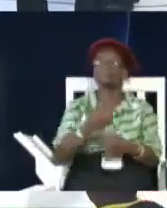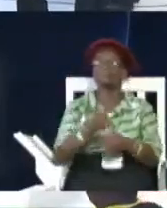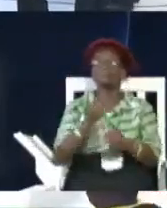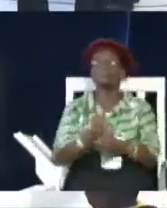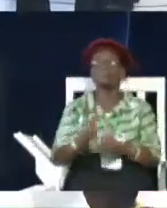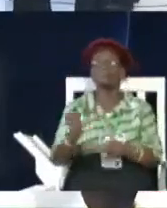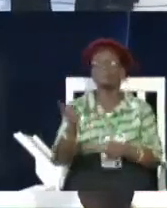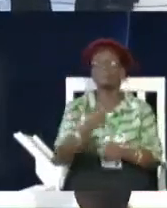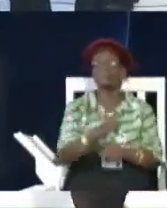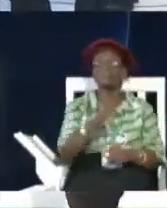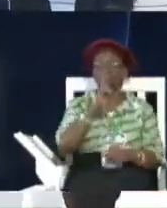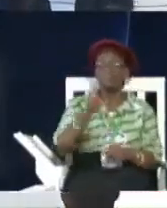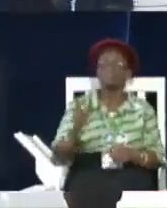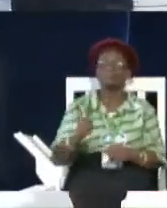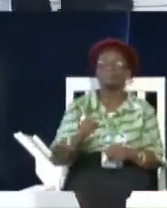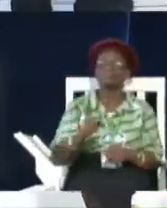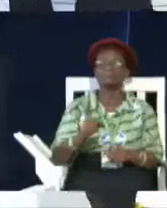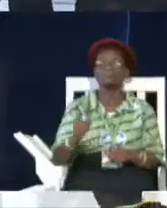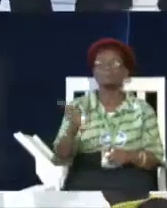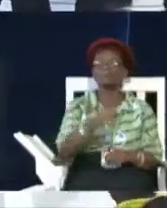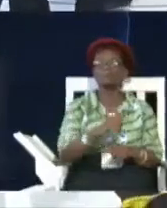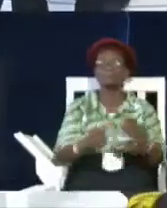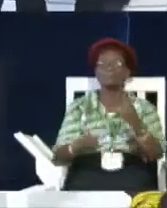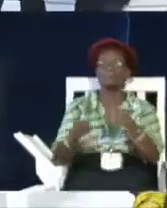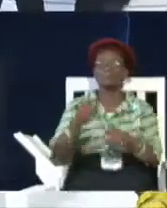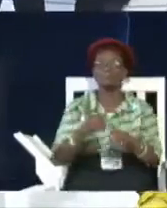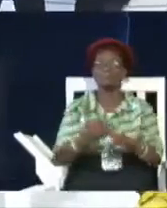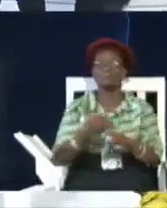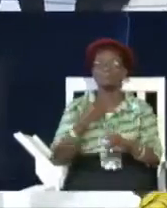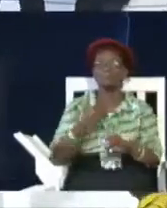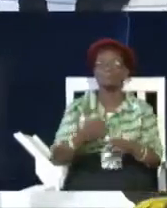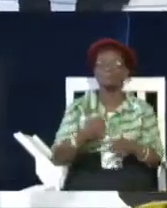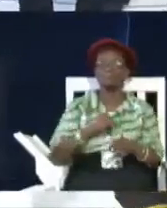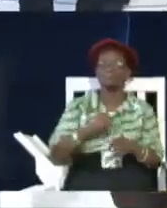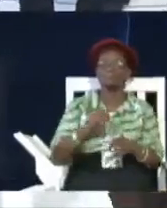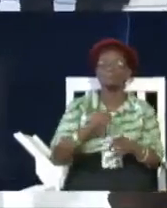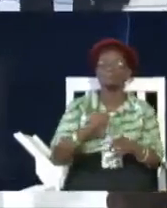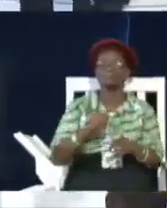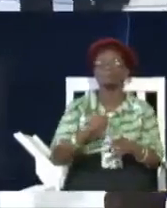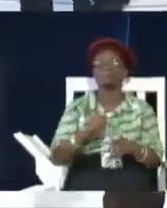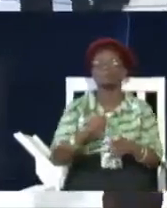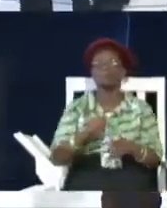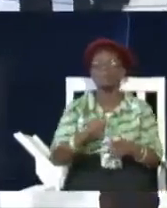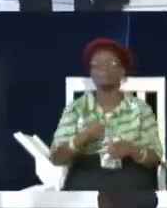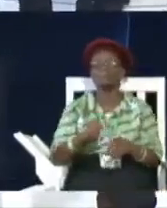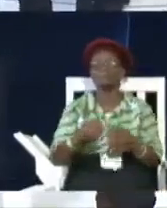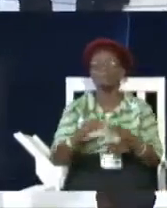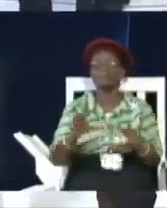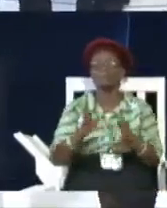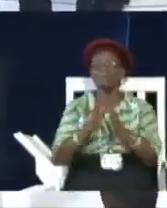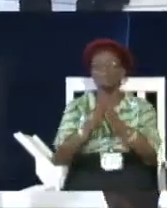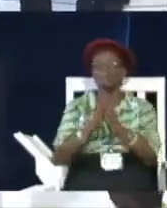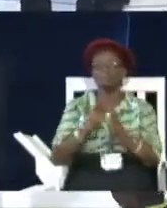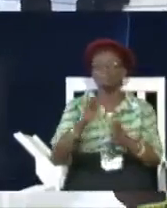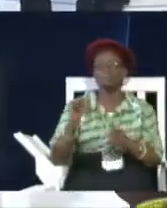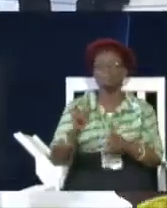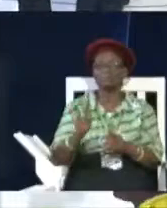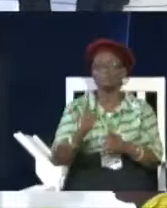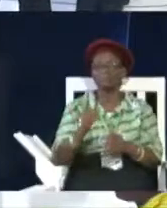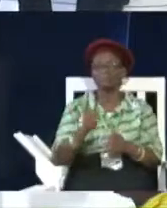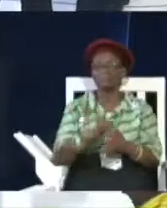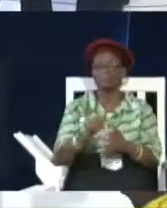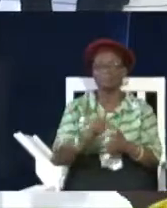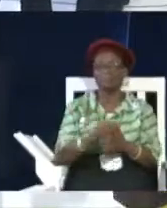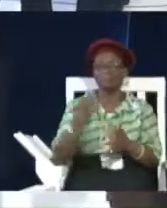of us who are already in front, cry to the Almighty God. Tell Him, I don't want to have anything to do with